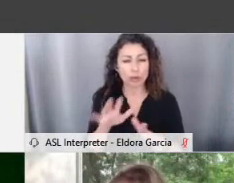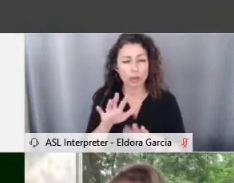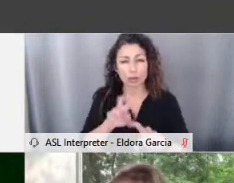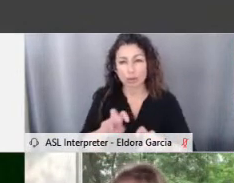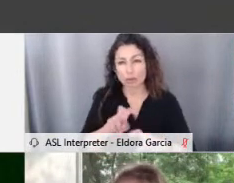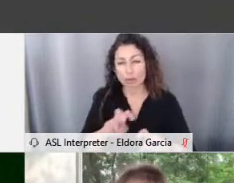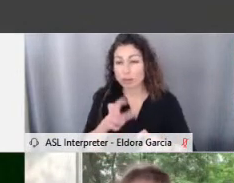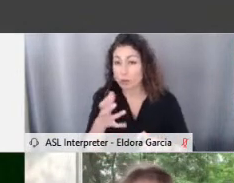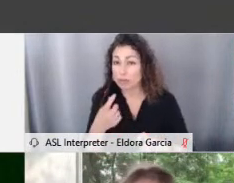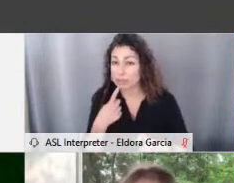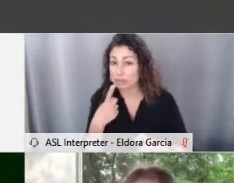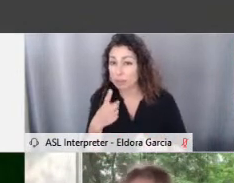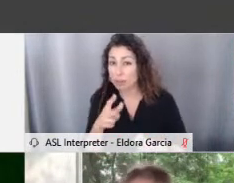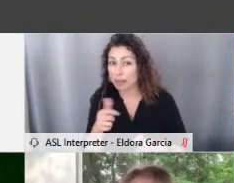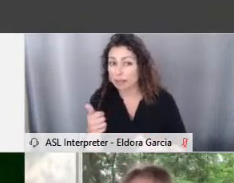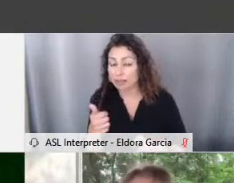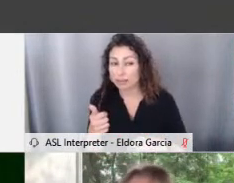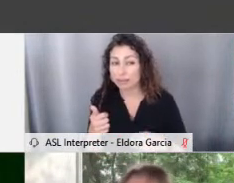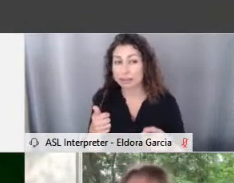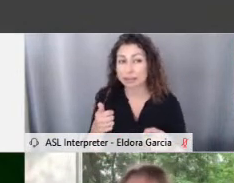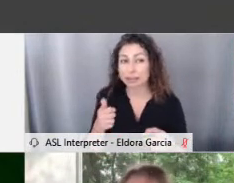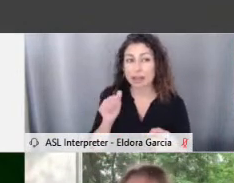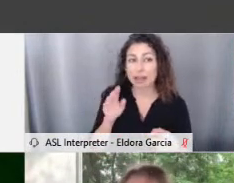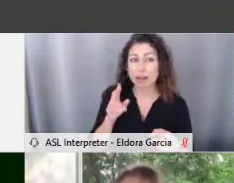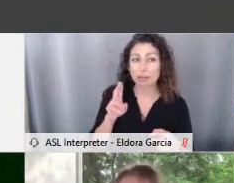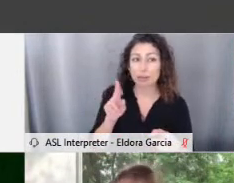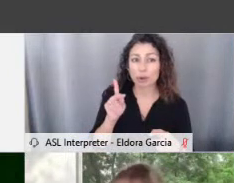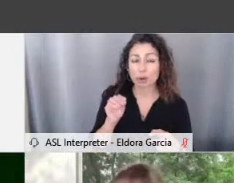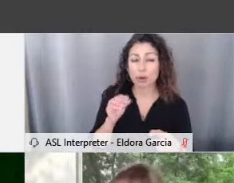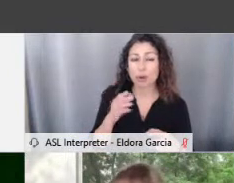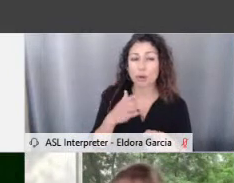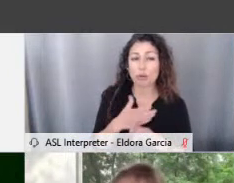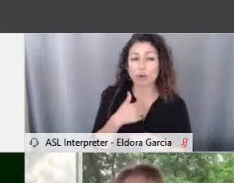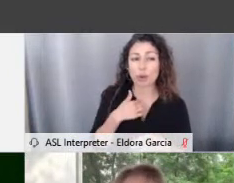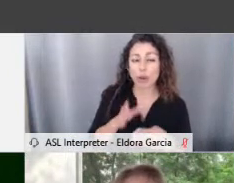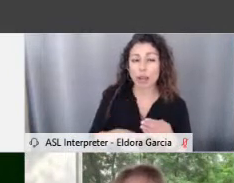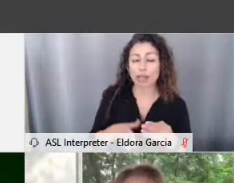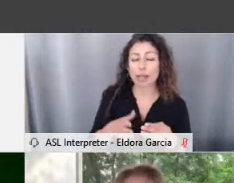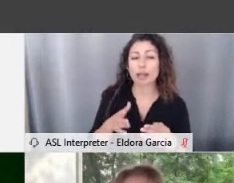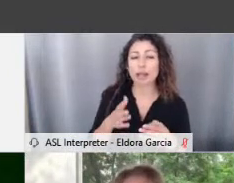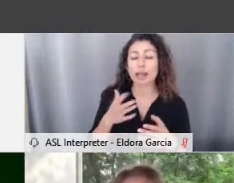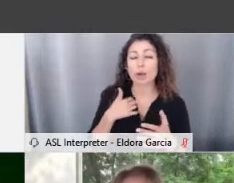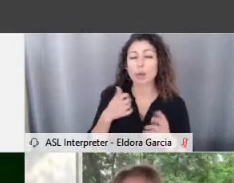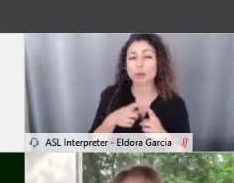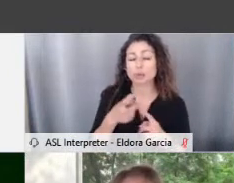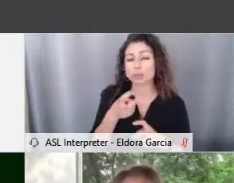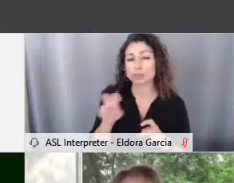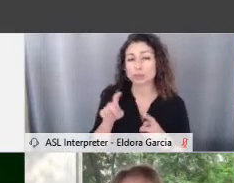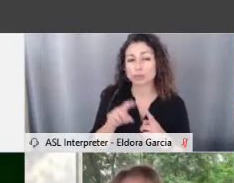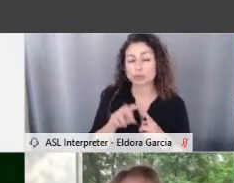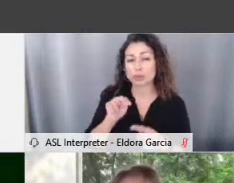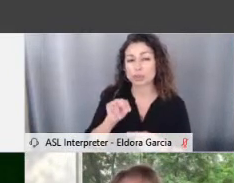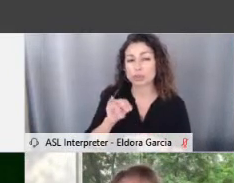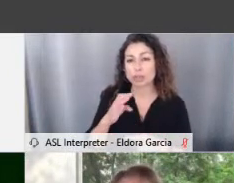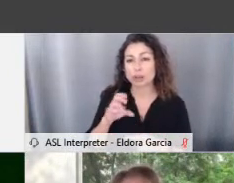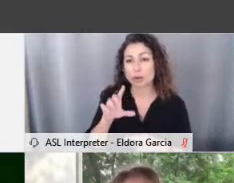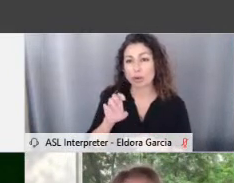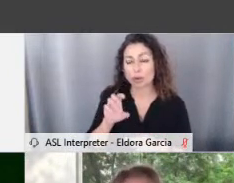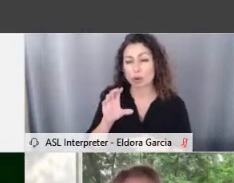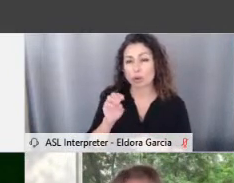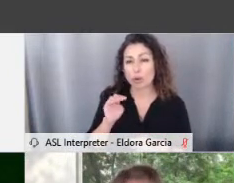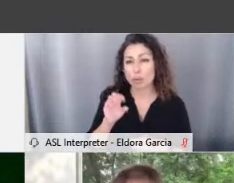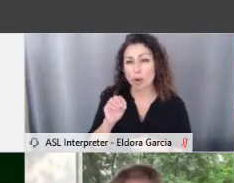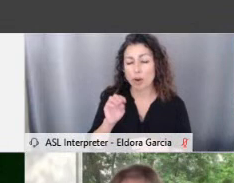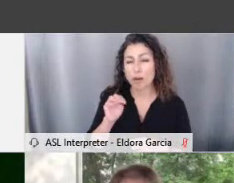did you have something else you want to say? Mr. Chair, members of the committee, before we ended, I did want to turn it back over to Nicole Como, our Medicaid